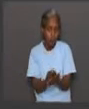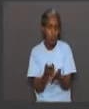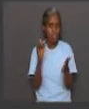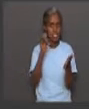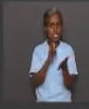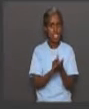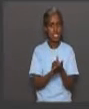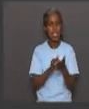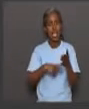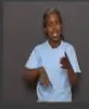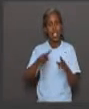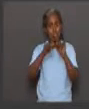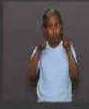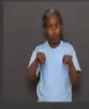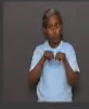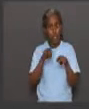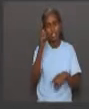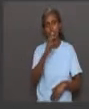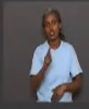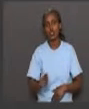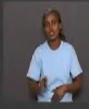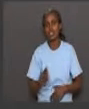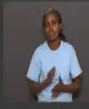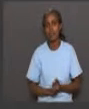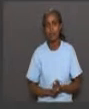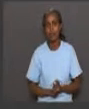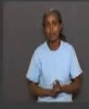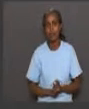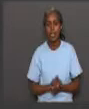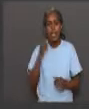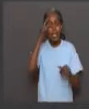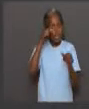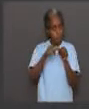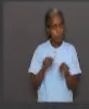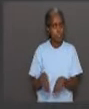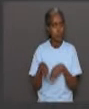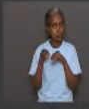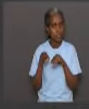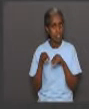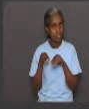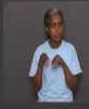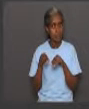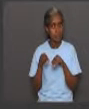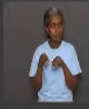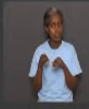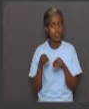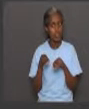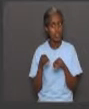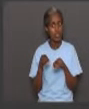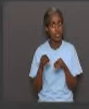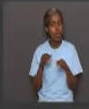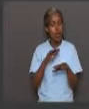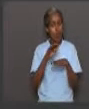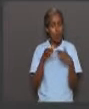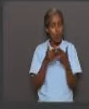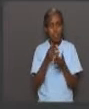that it is a square geometrically. Remember, students, that while